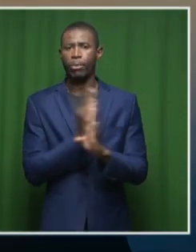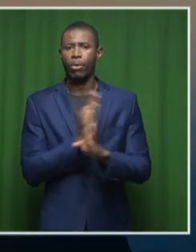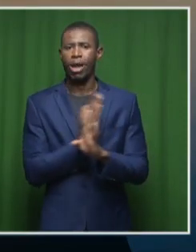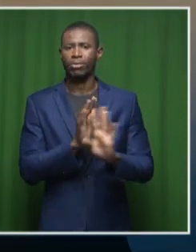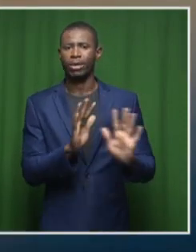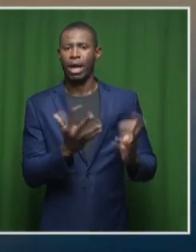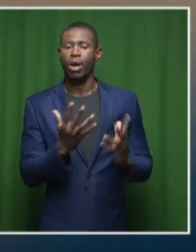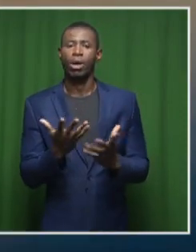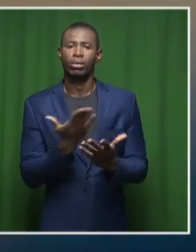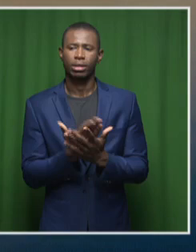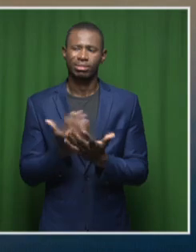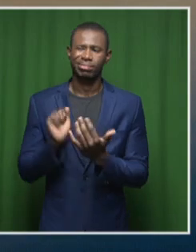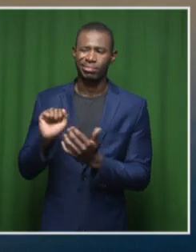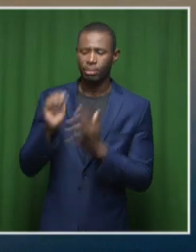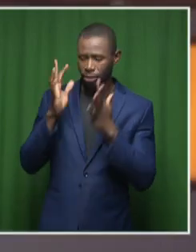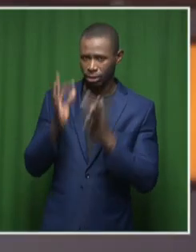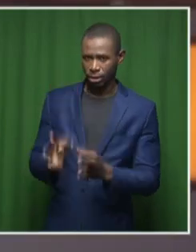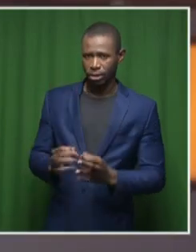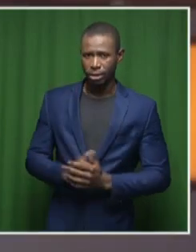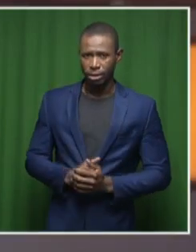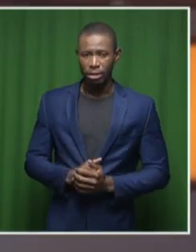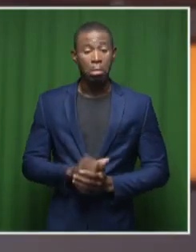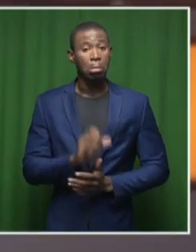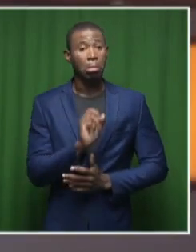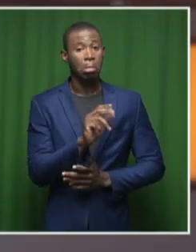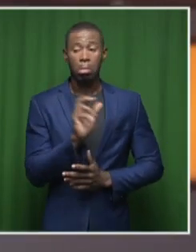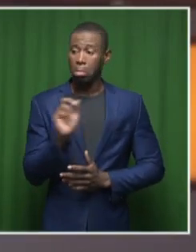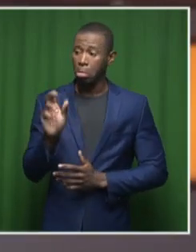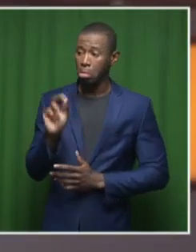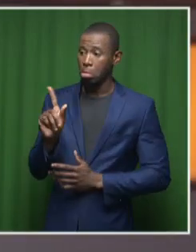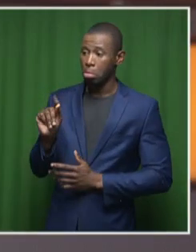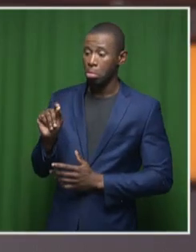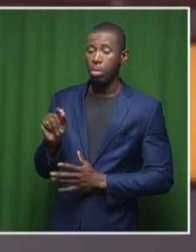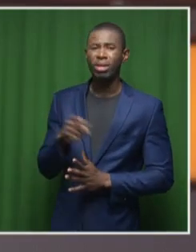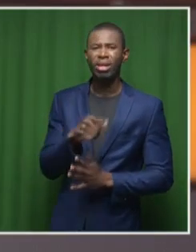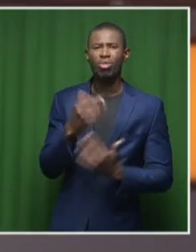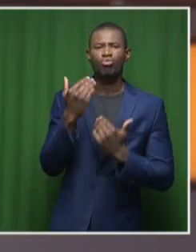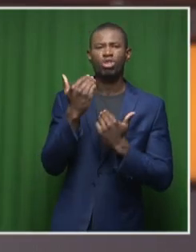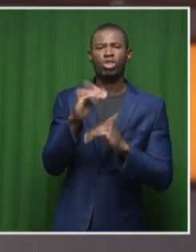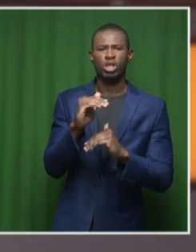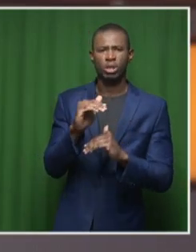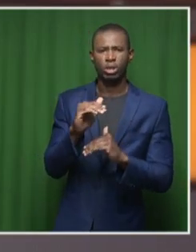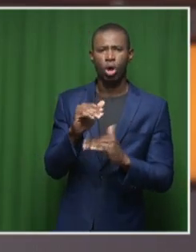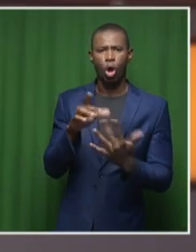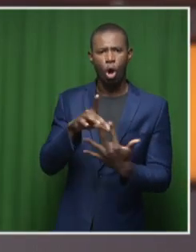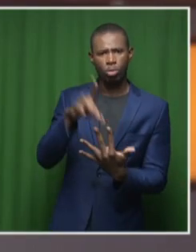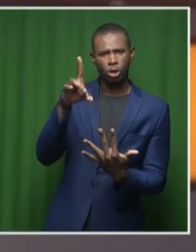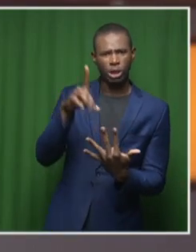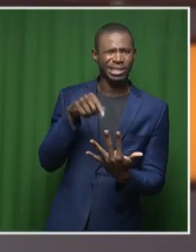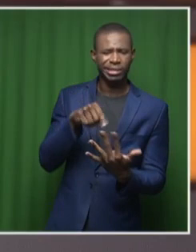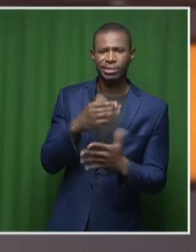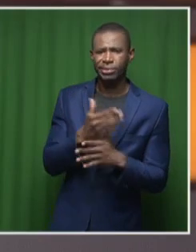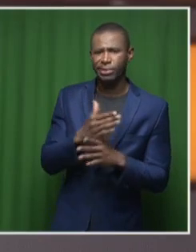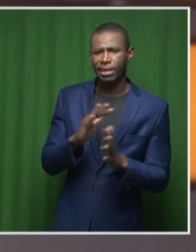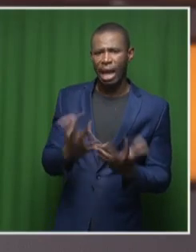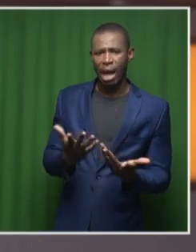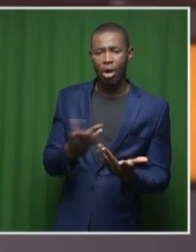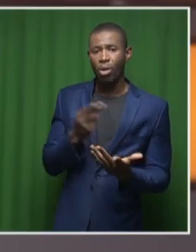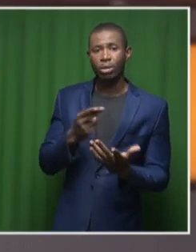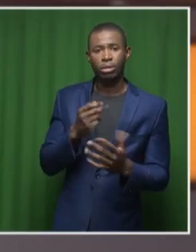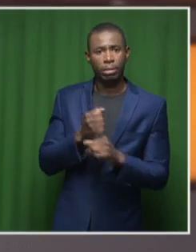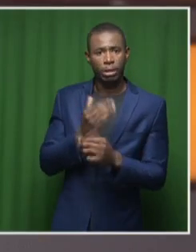on their teen's account. Right. Yeah. Okay. Now, could you explain how the restricted mode feature works and how it sort of helps out, filter